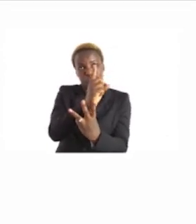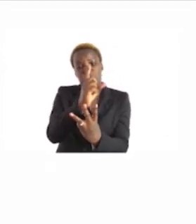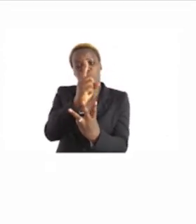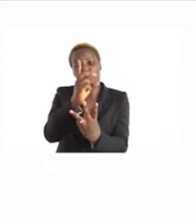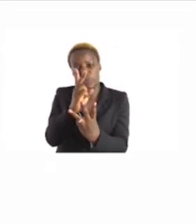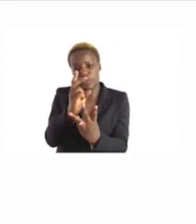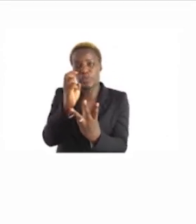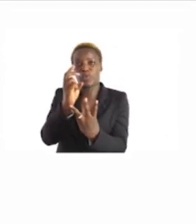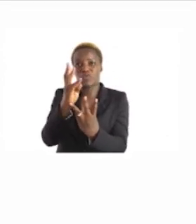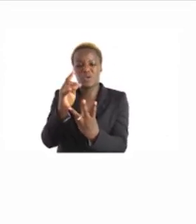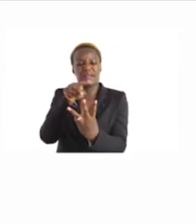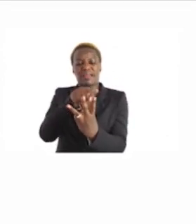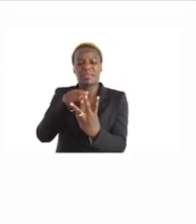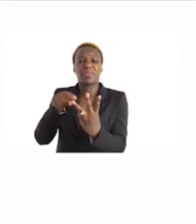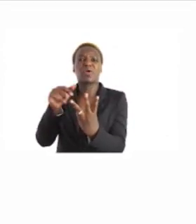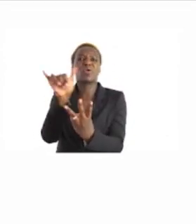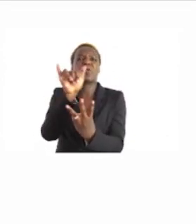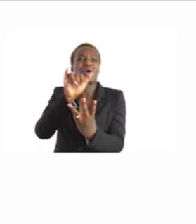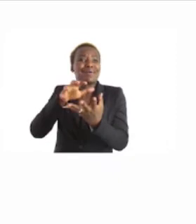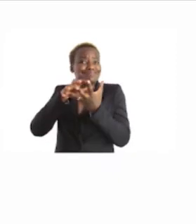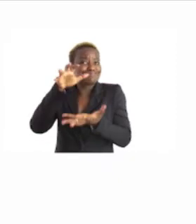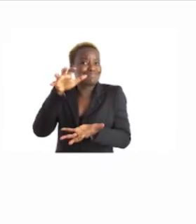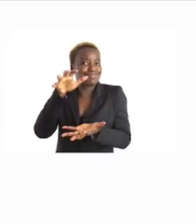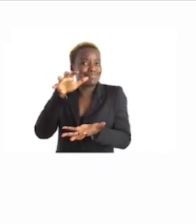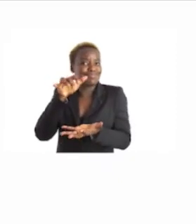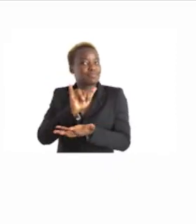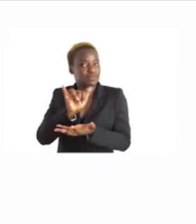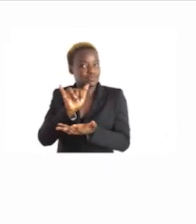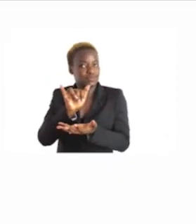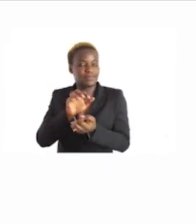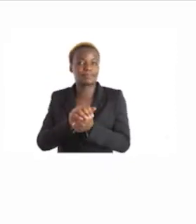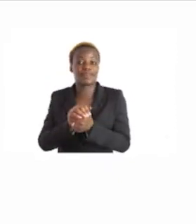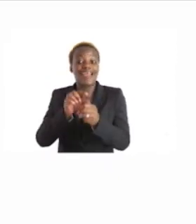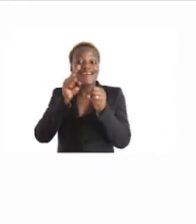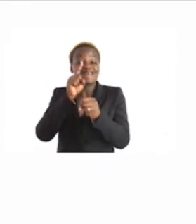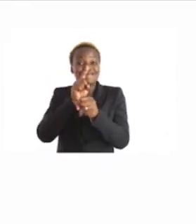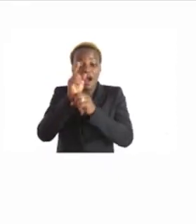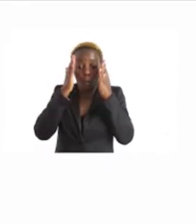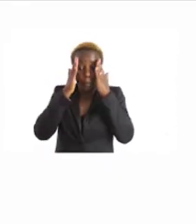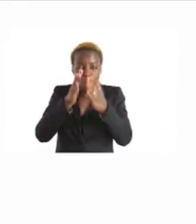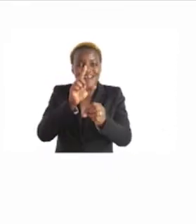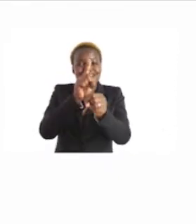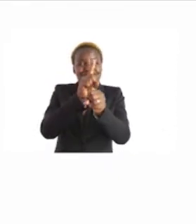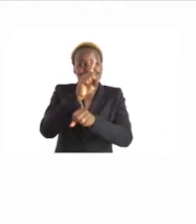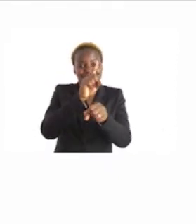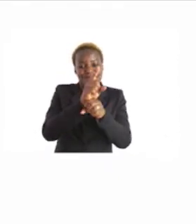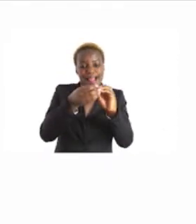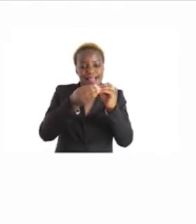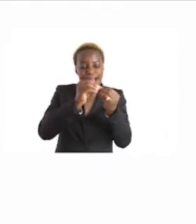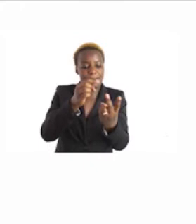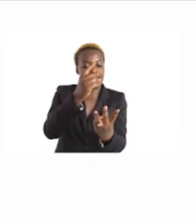three numbers, which one do you think is the biggest one? Then we first of all look on the first numbers of each